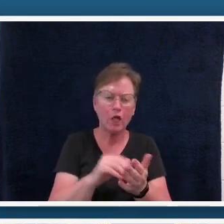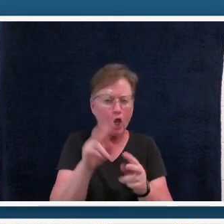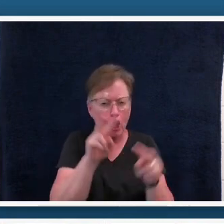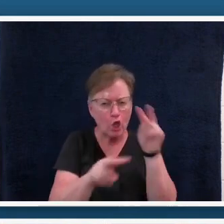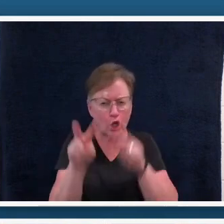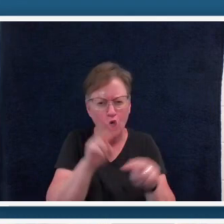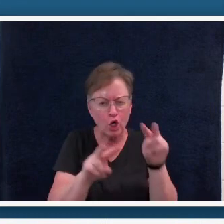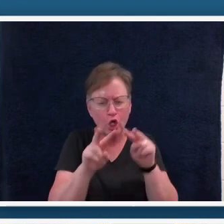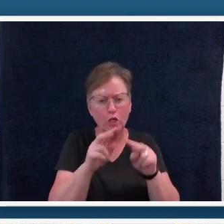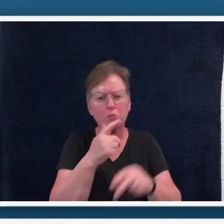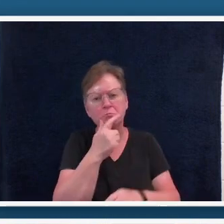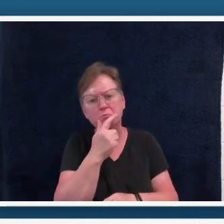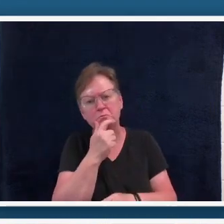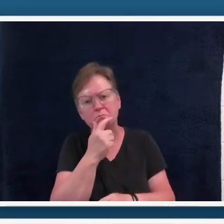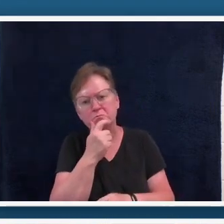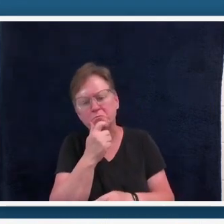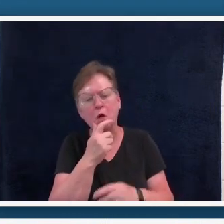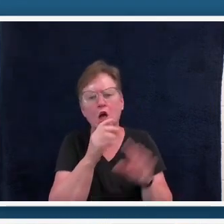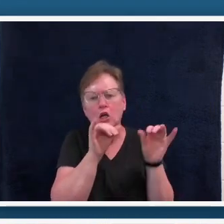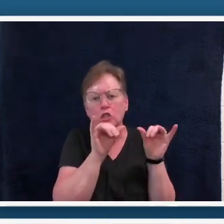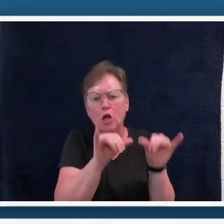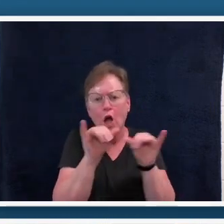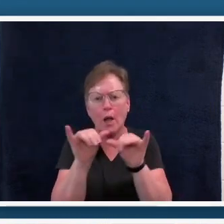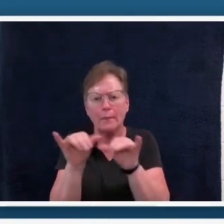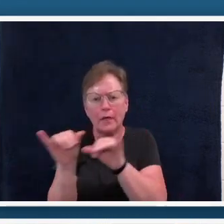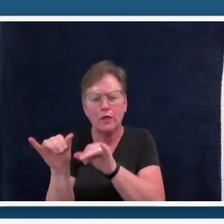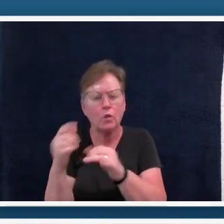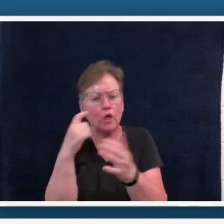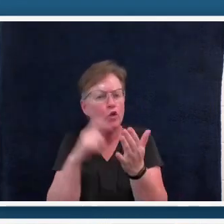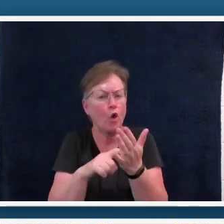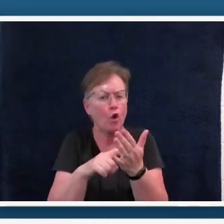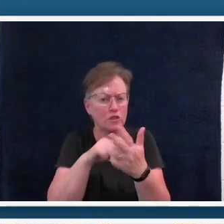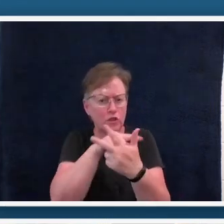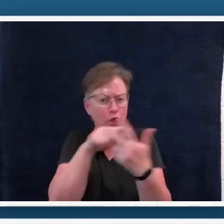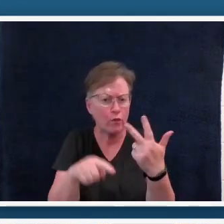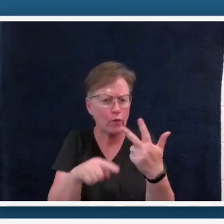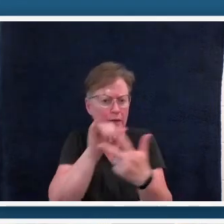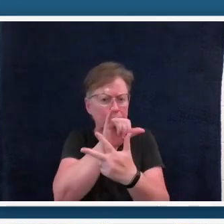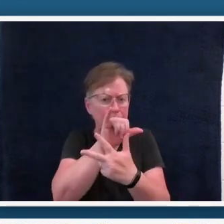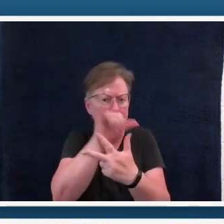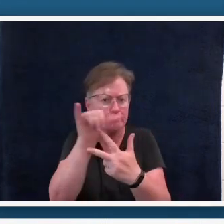note of any commonalities that you notice between these 3 murals here.